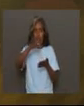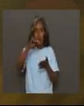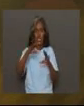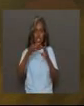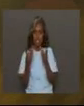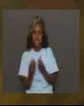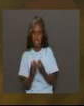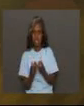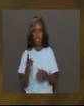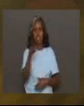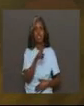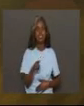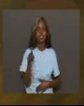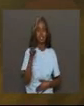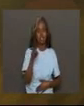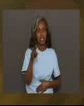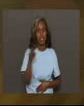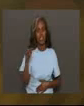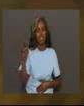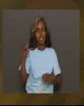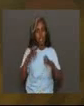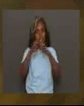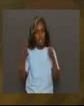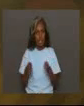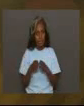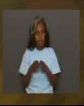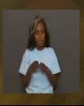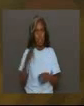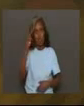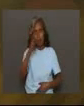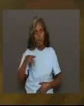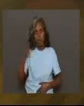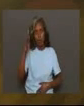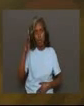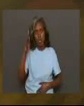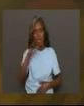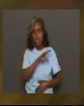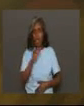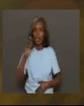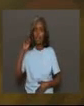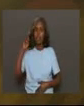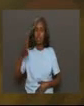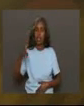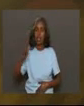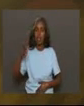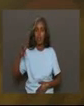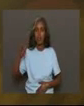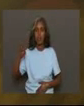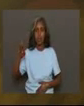sections: the circle, ellipse, parabola, and